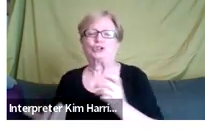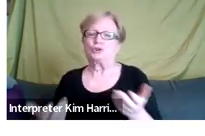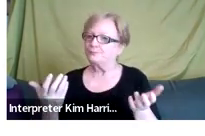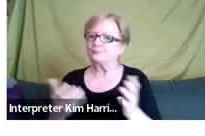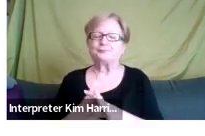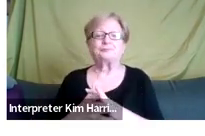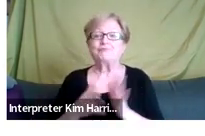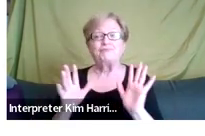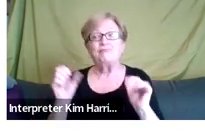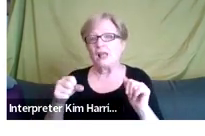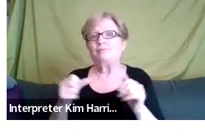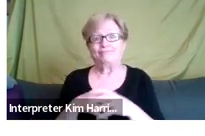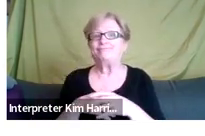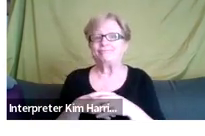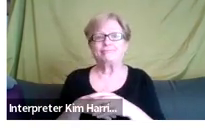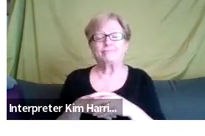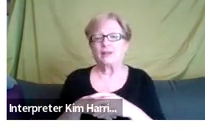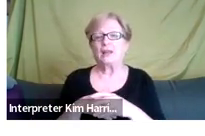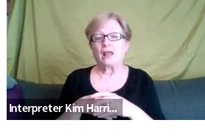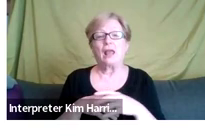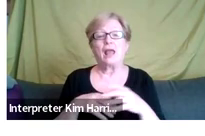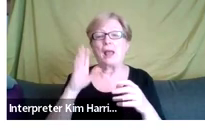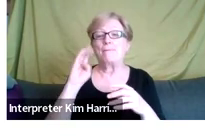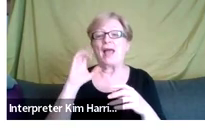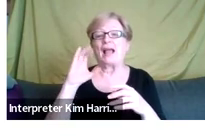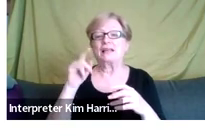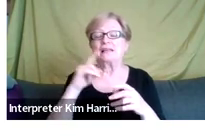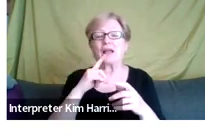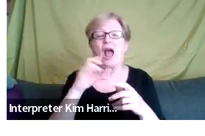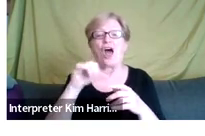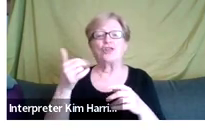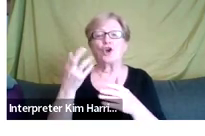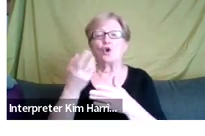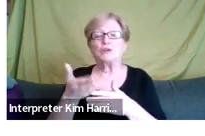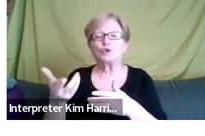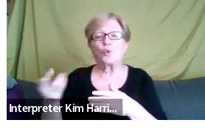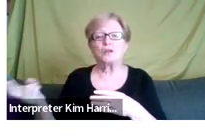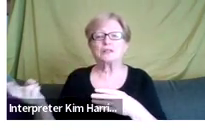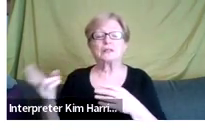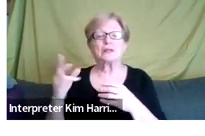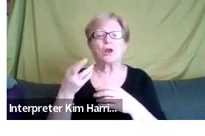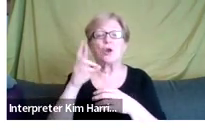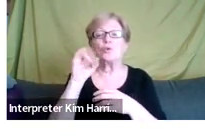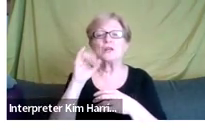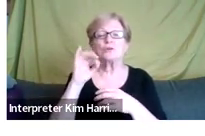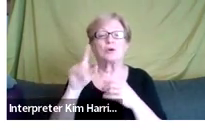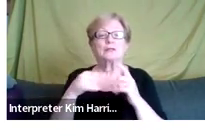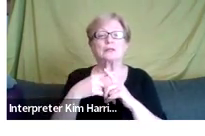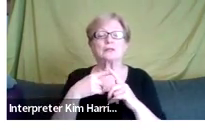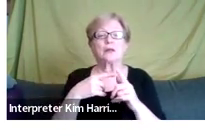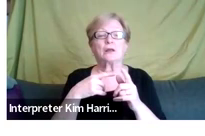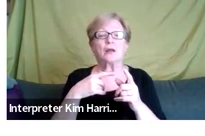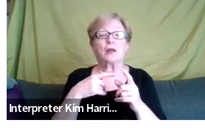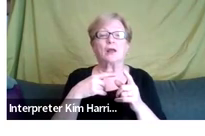I see, Rebecca said, are there any resources to get ones disabled or rare disease communities